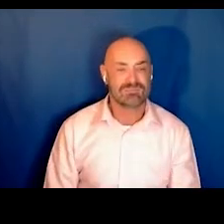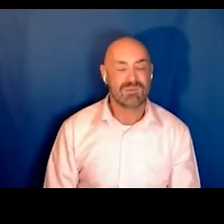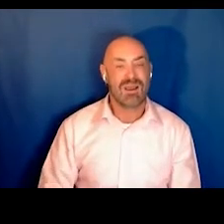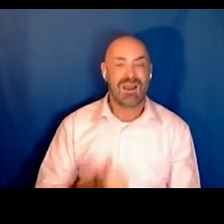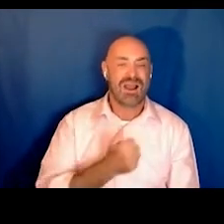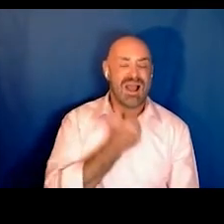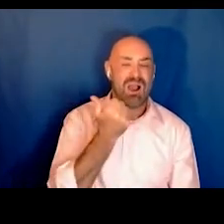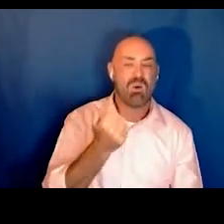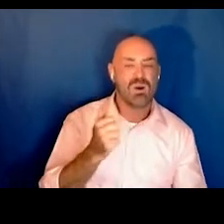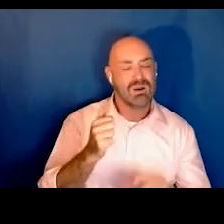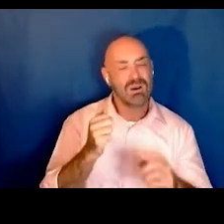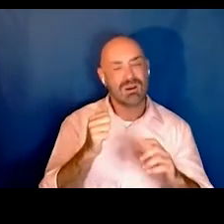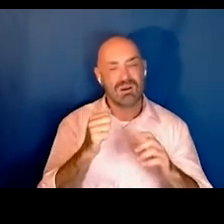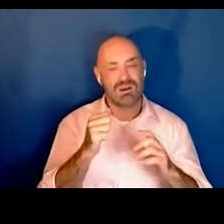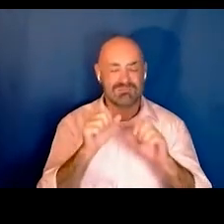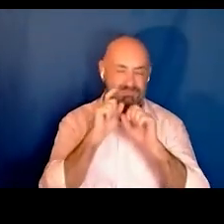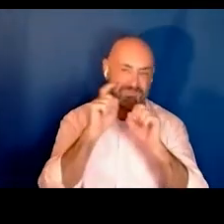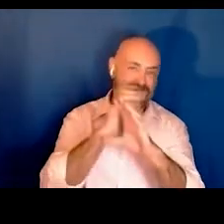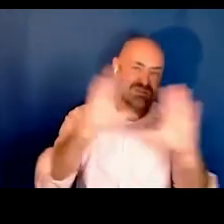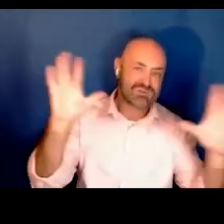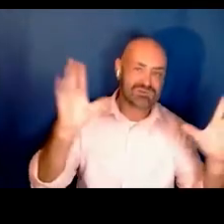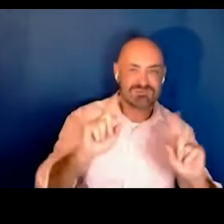is across these different levels.